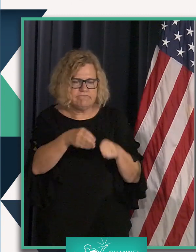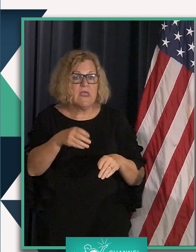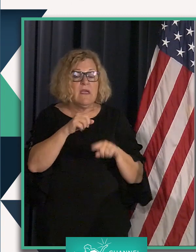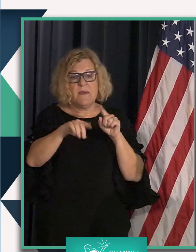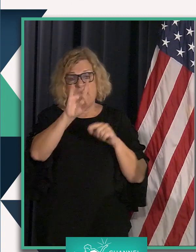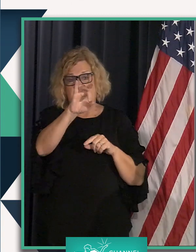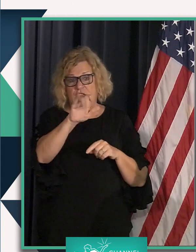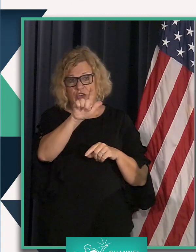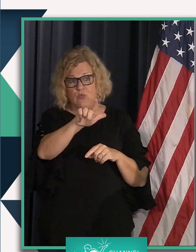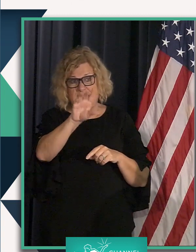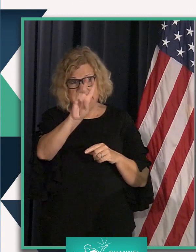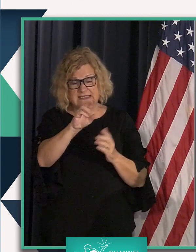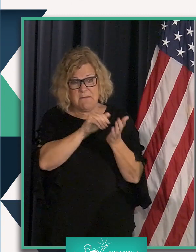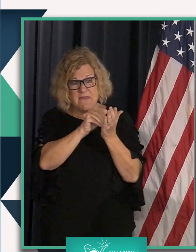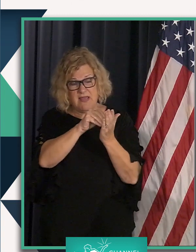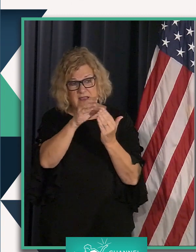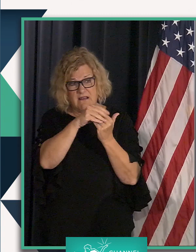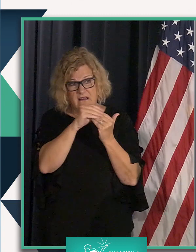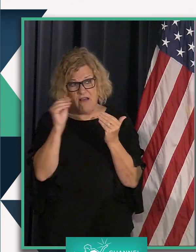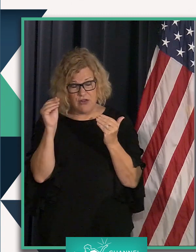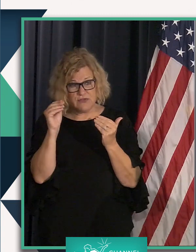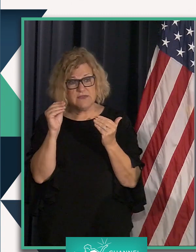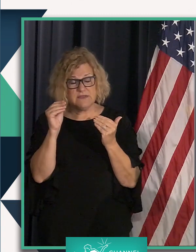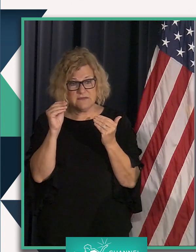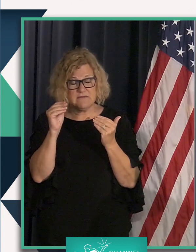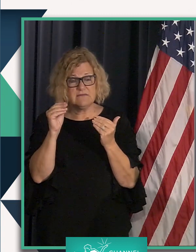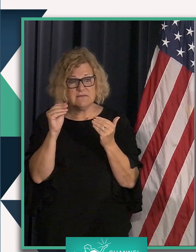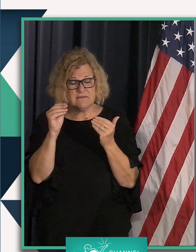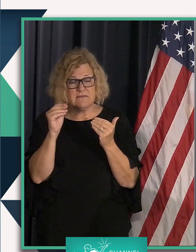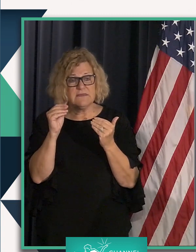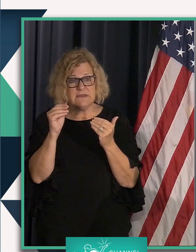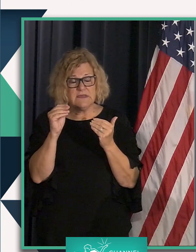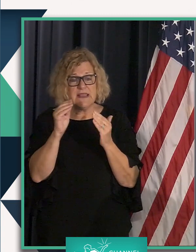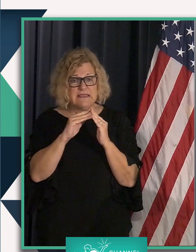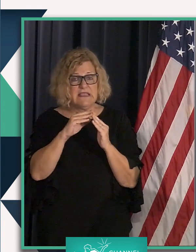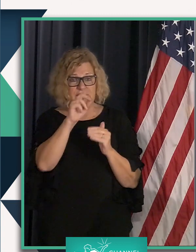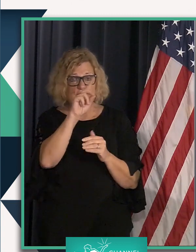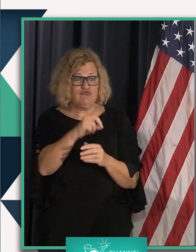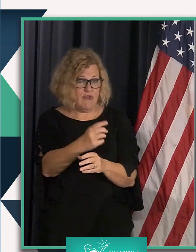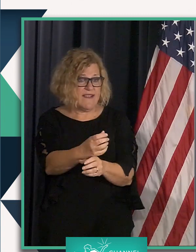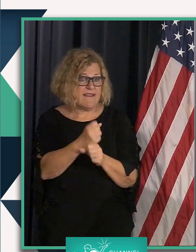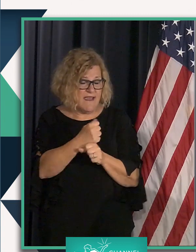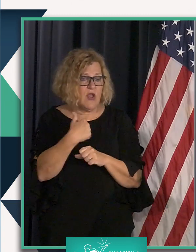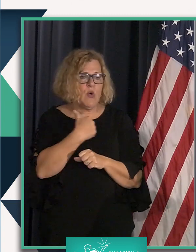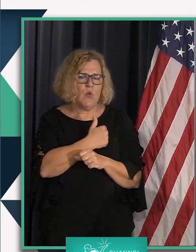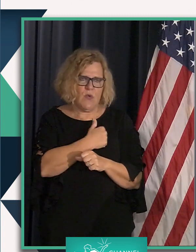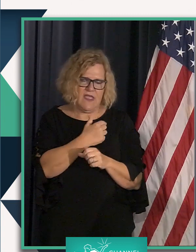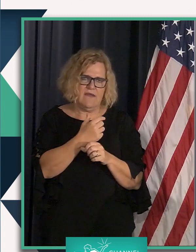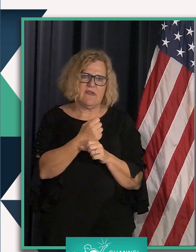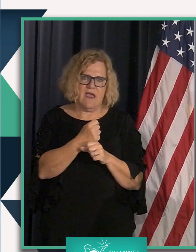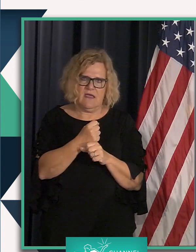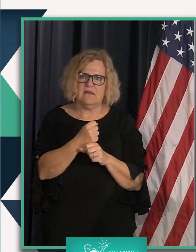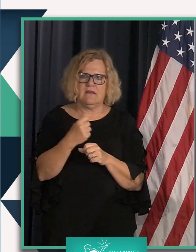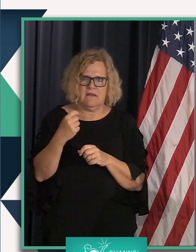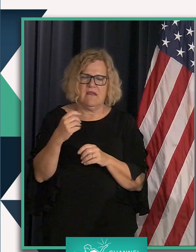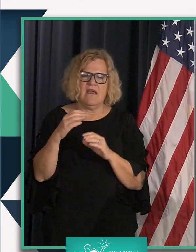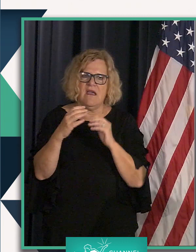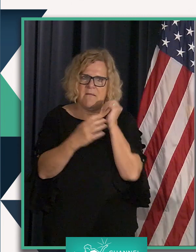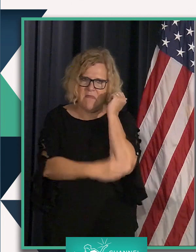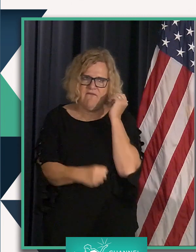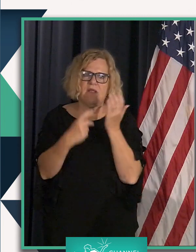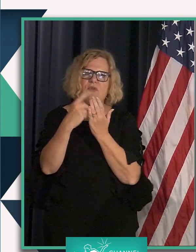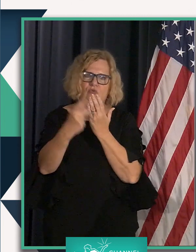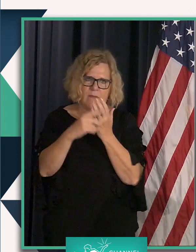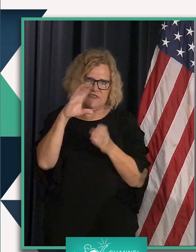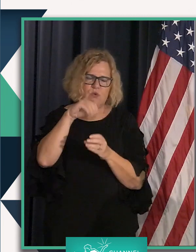the $826 million that the city of Detroit got, we have got intergenerational poverty programs that